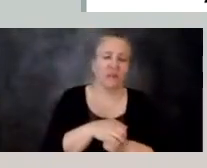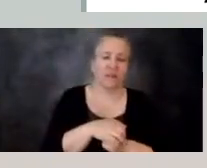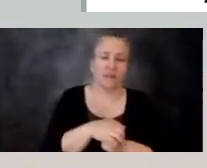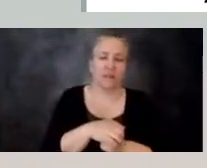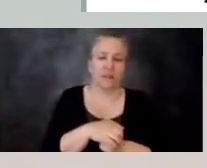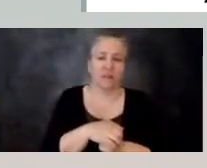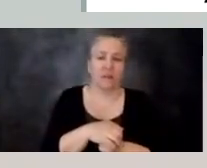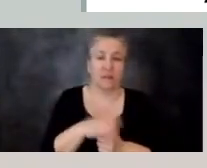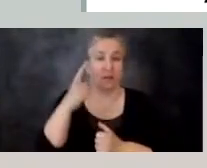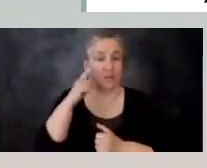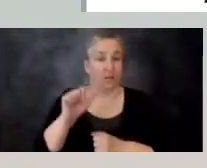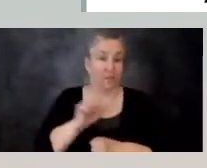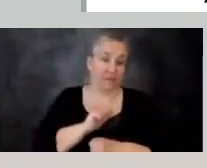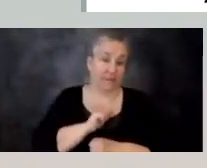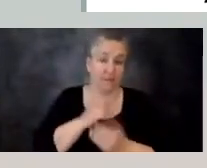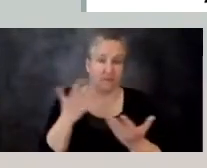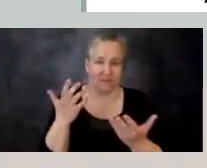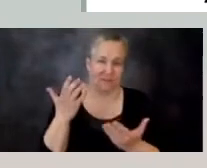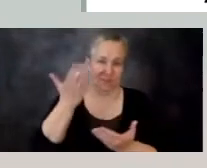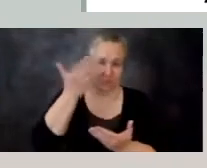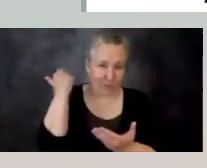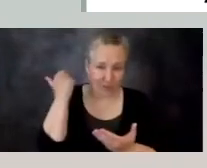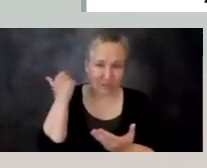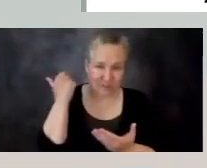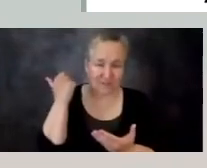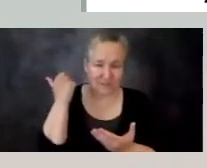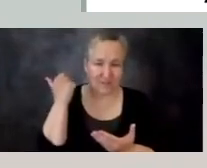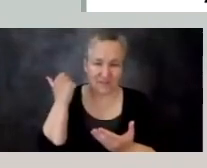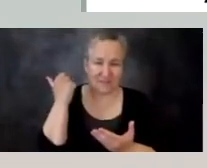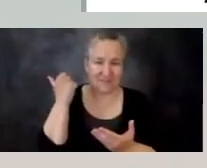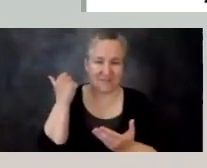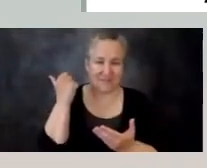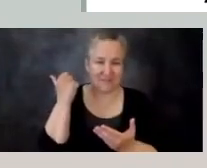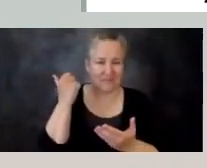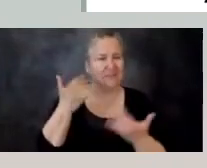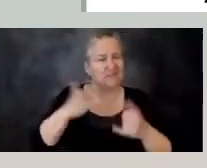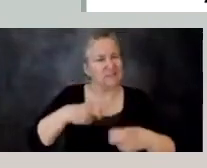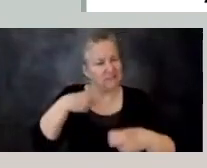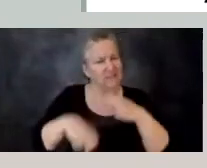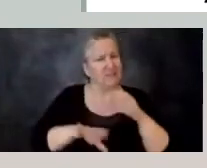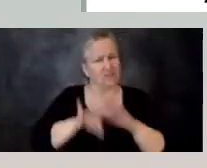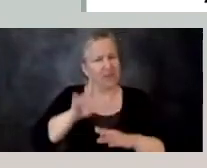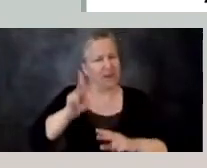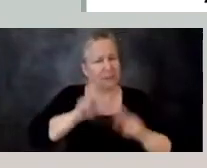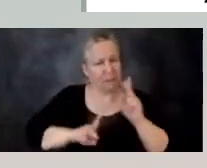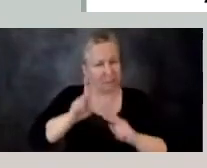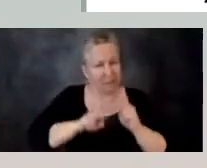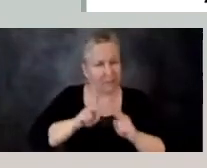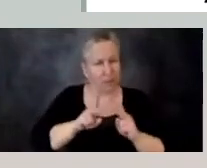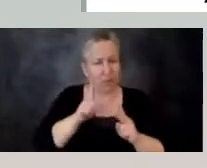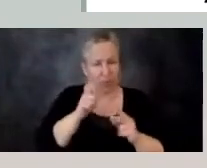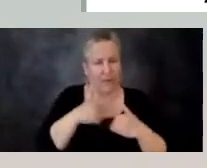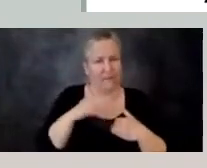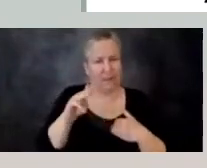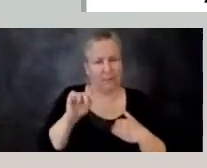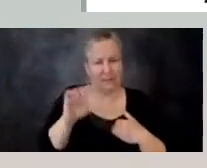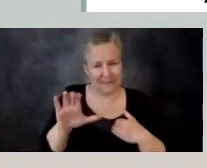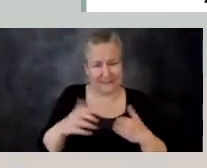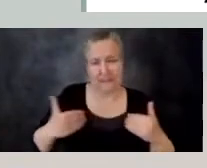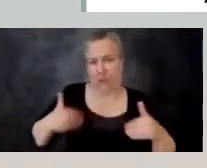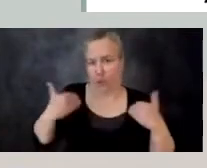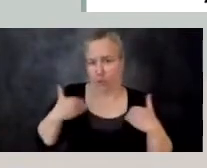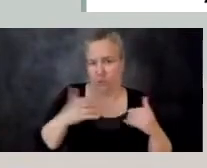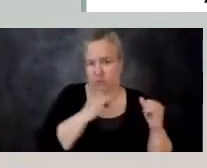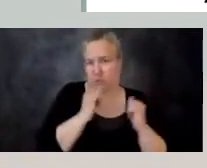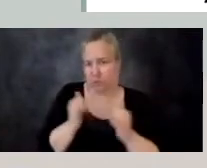for me to have, because it's still hard to find people that have metastatic breast cancer at a young age. Usually